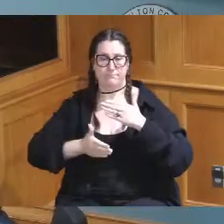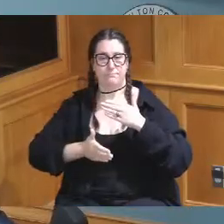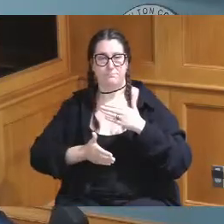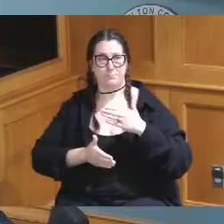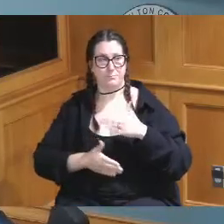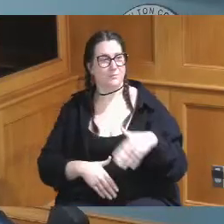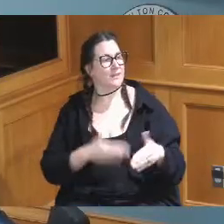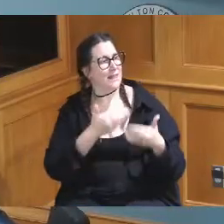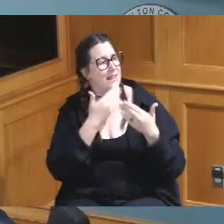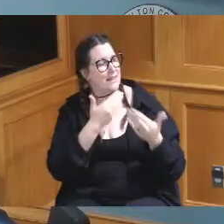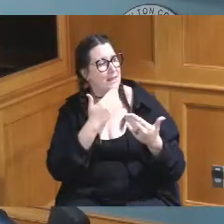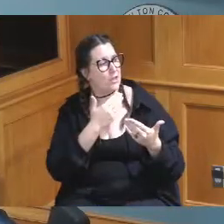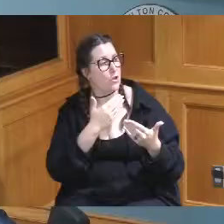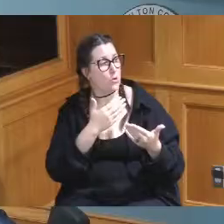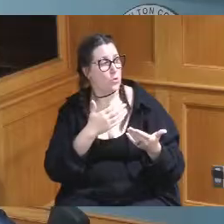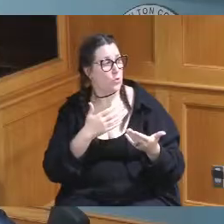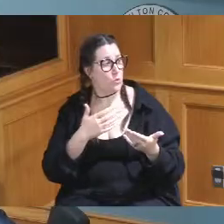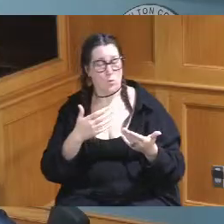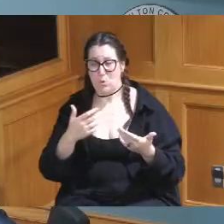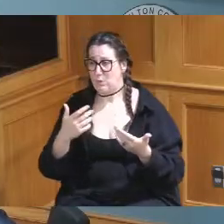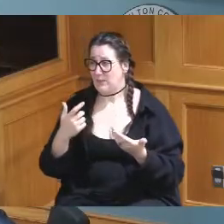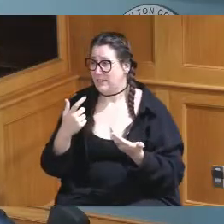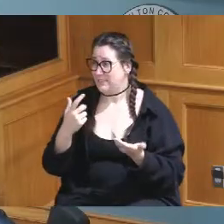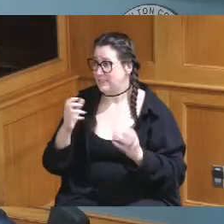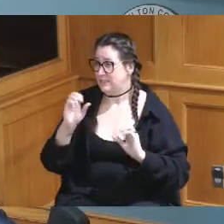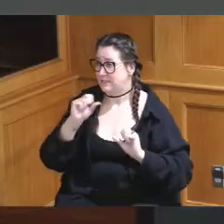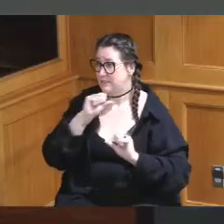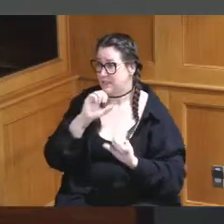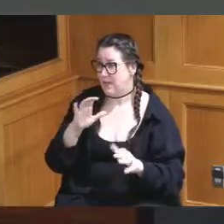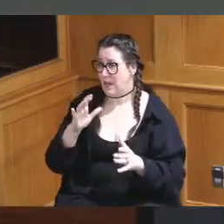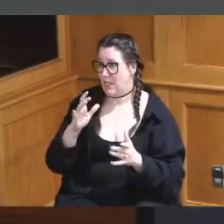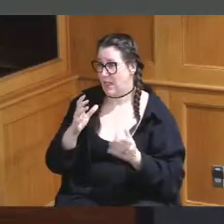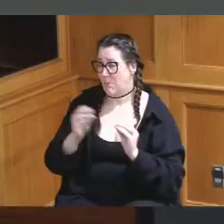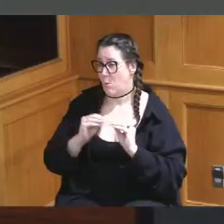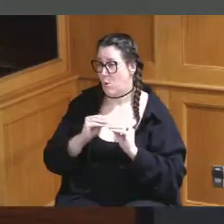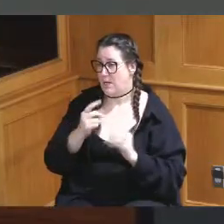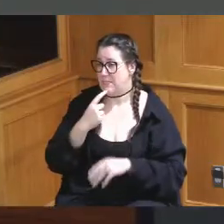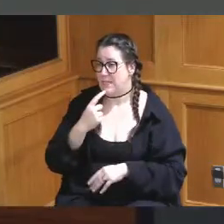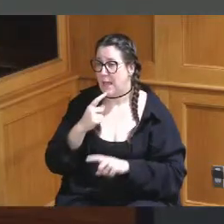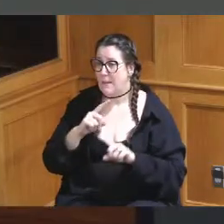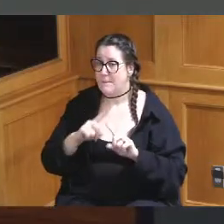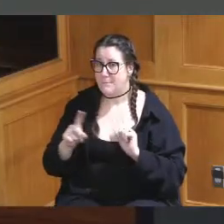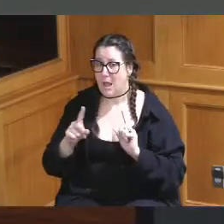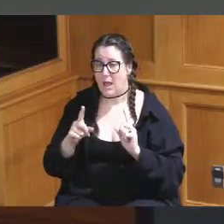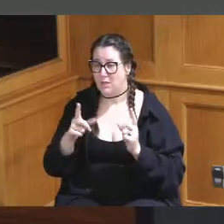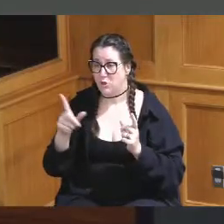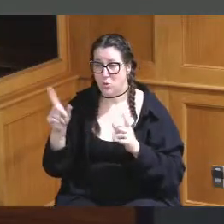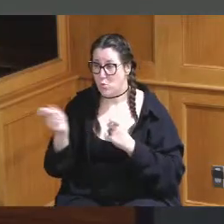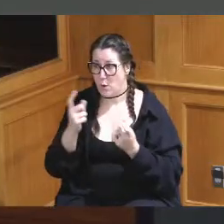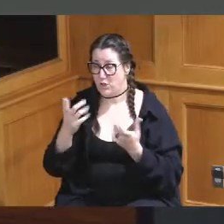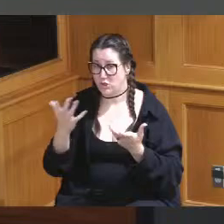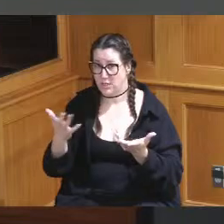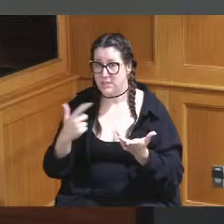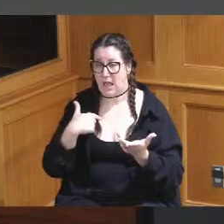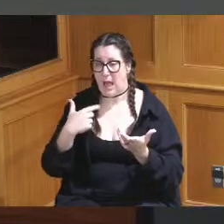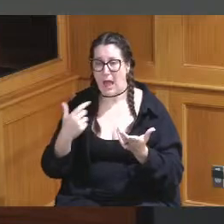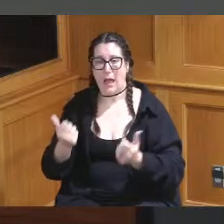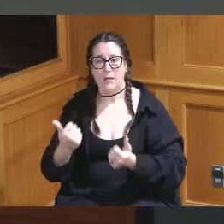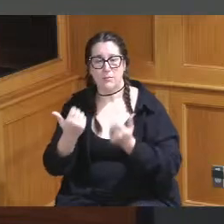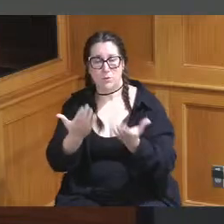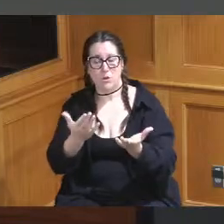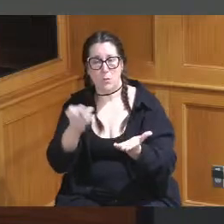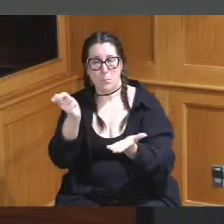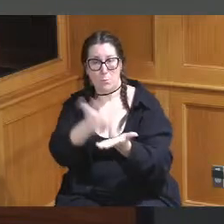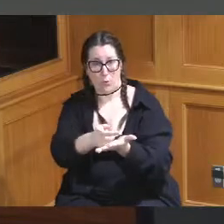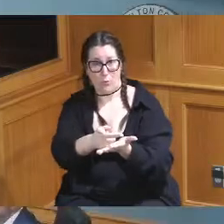Thank you, Marty. I don't have anything further. Commissioners, happy to answer any questions, but do provide it to the board with a recommendation from the administration for